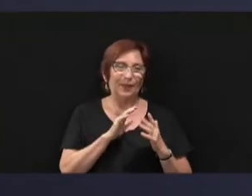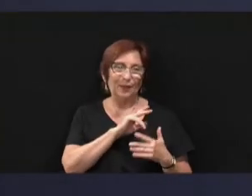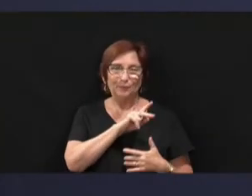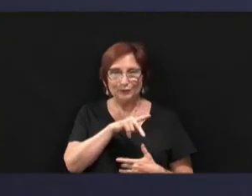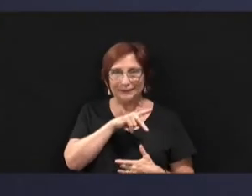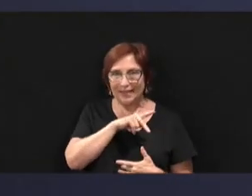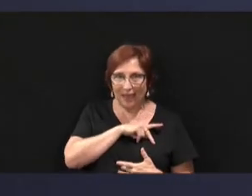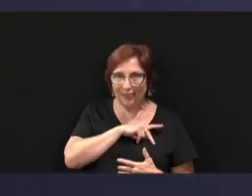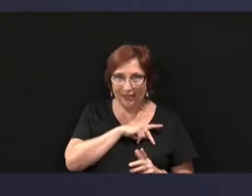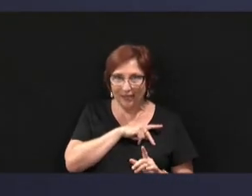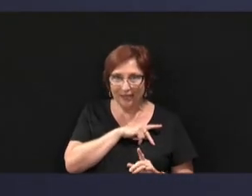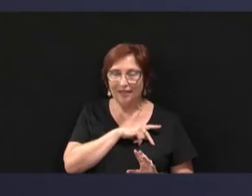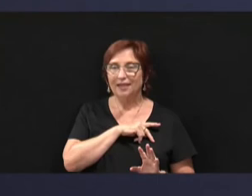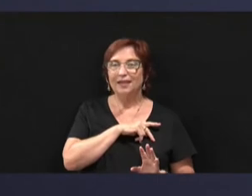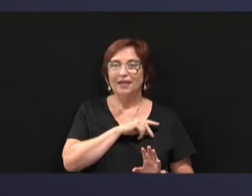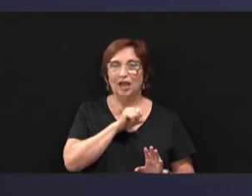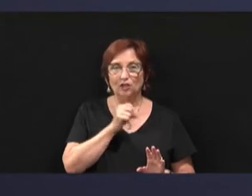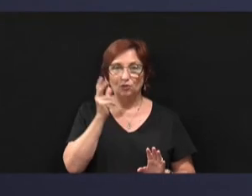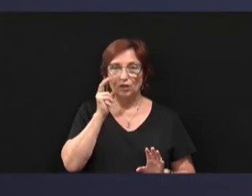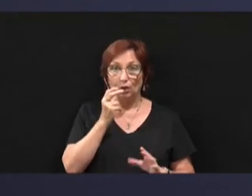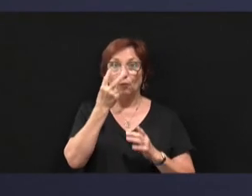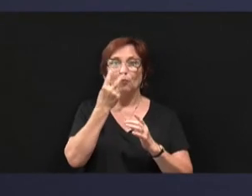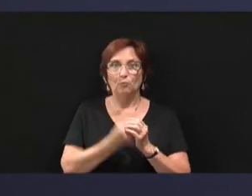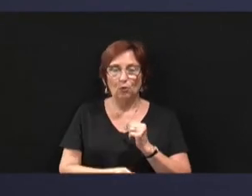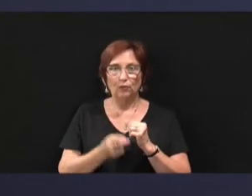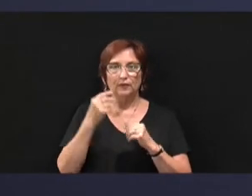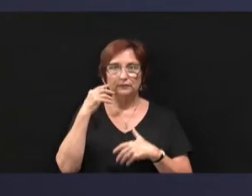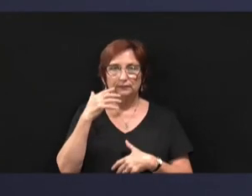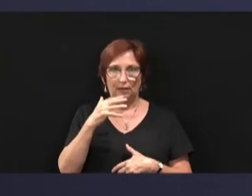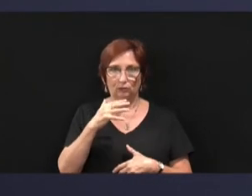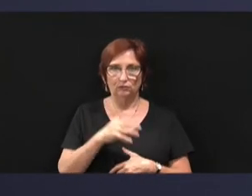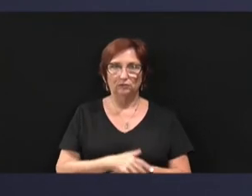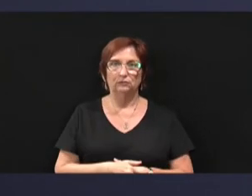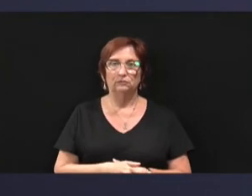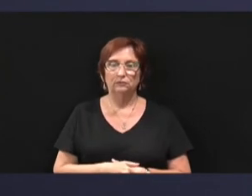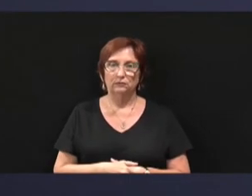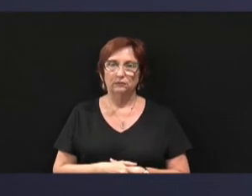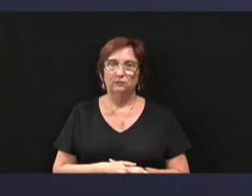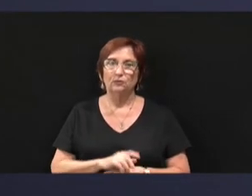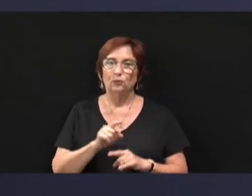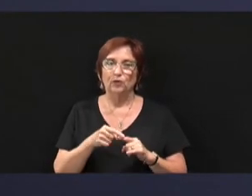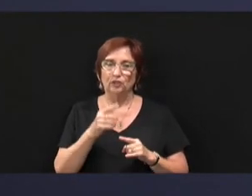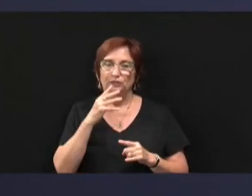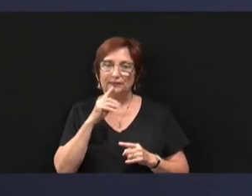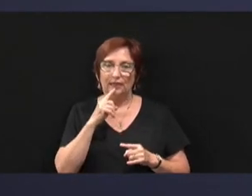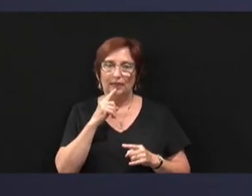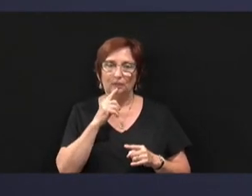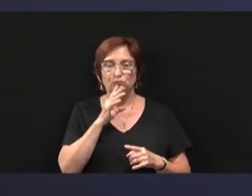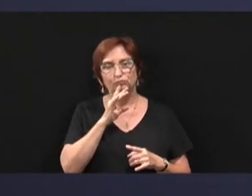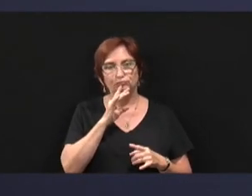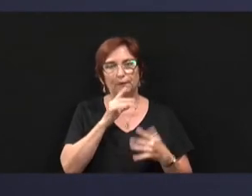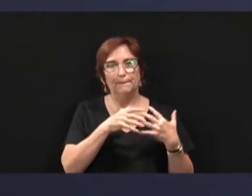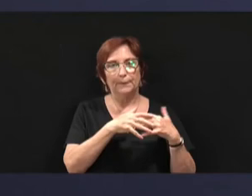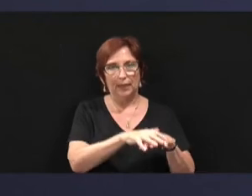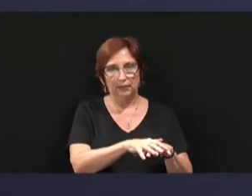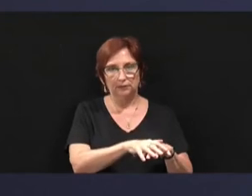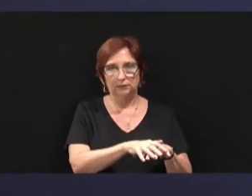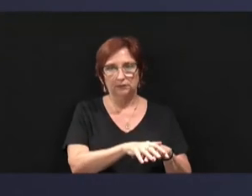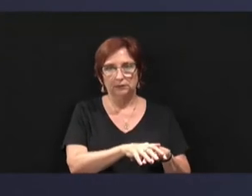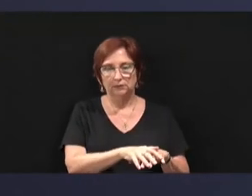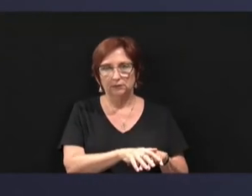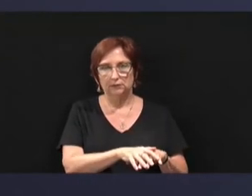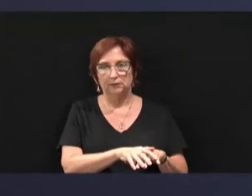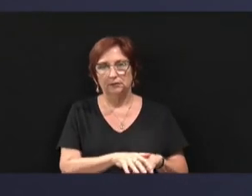and you can hear both sounds in when you are saying the blends. And so you're going to have to put